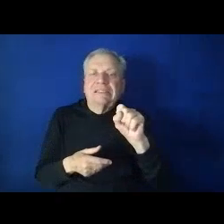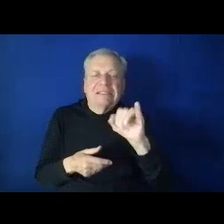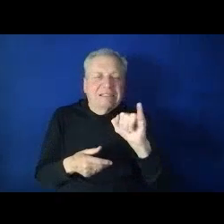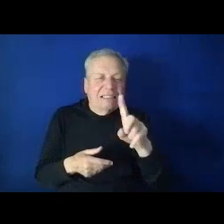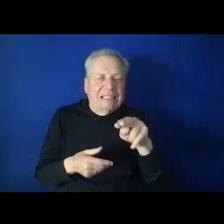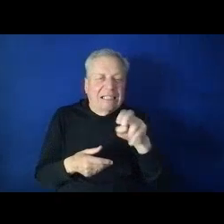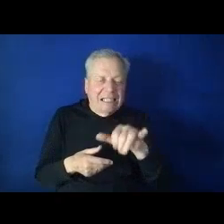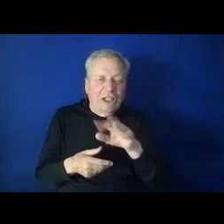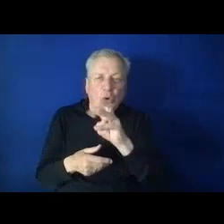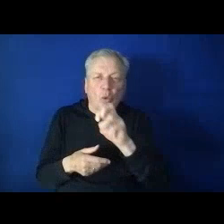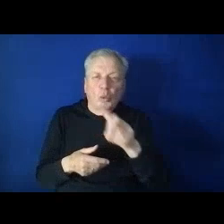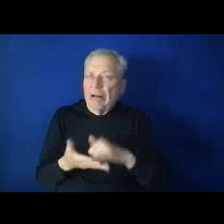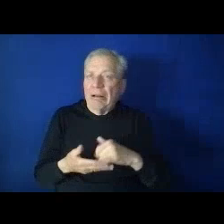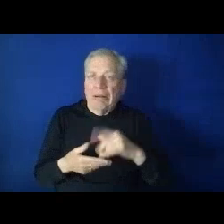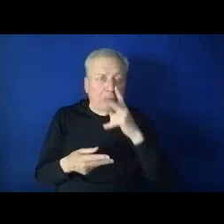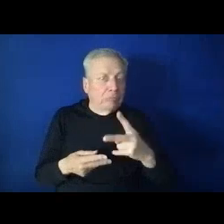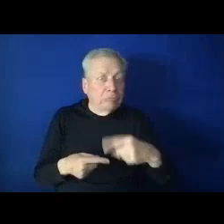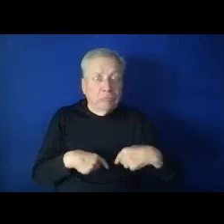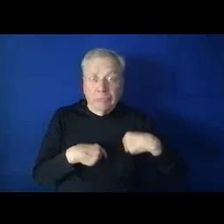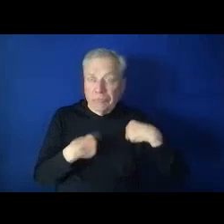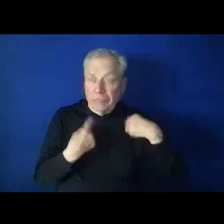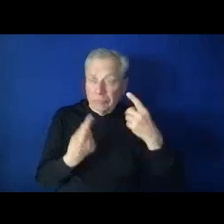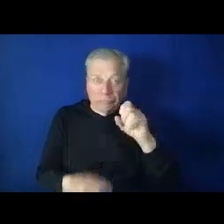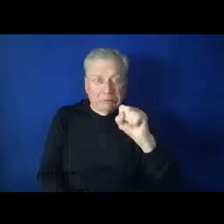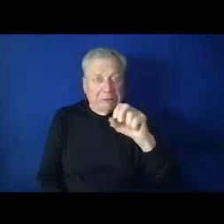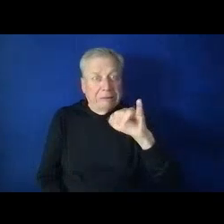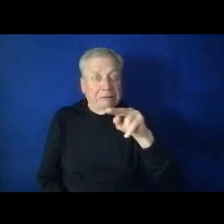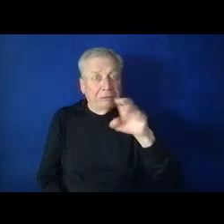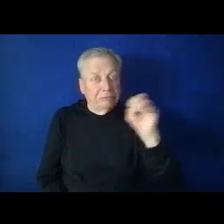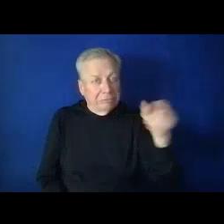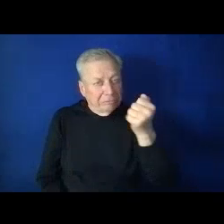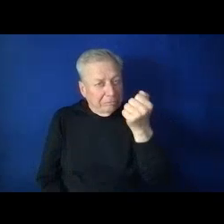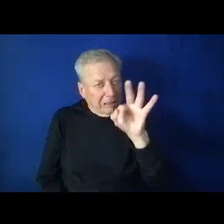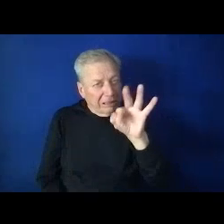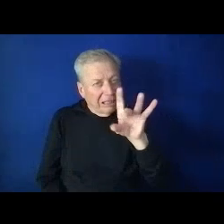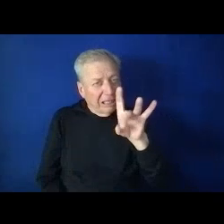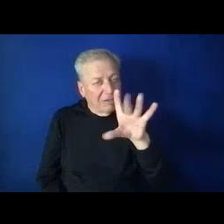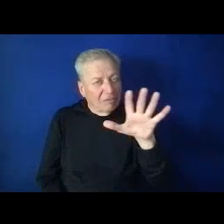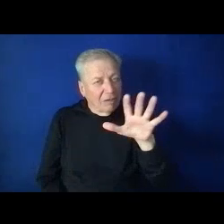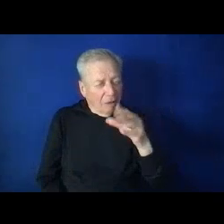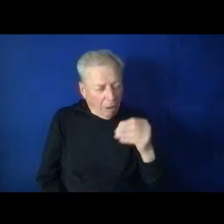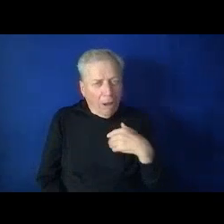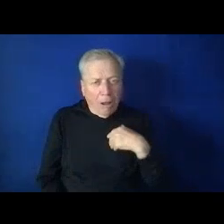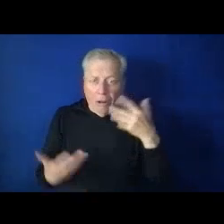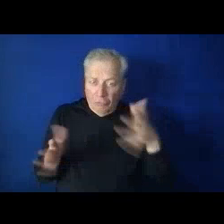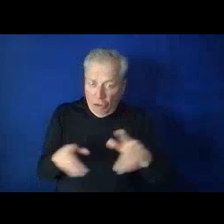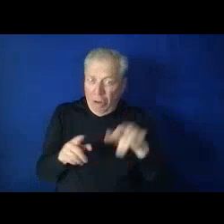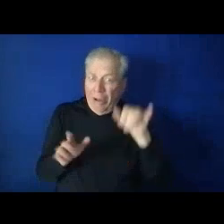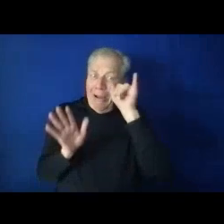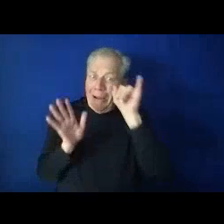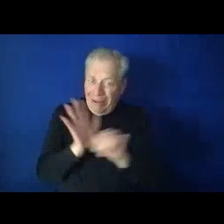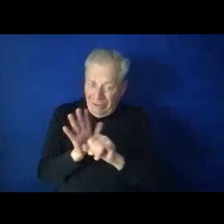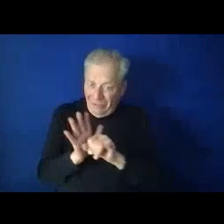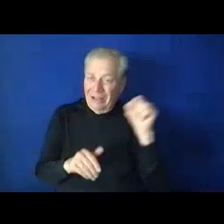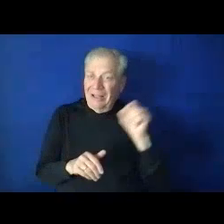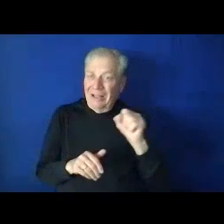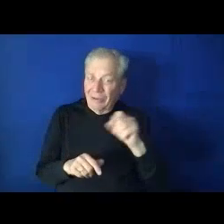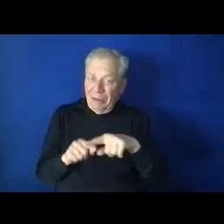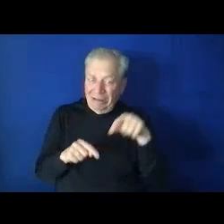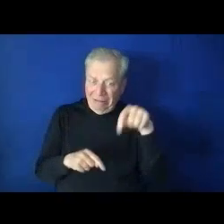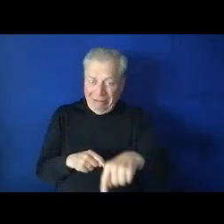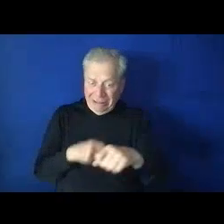since 1985. So even though I didn't identify it till this year,